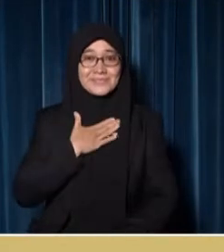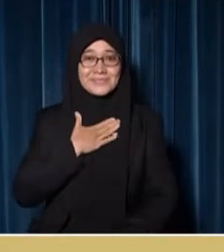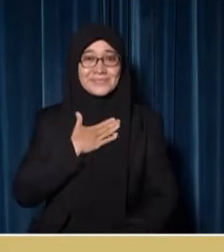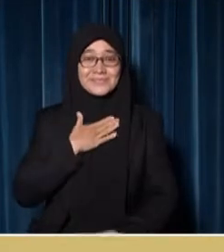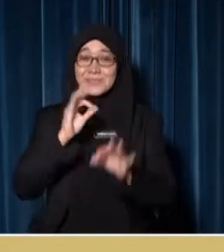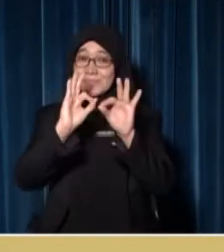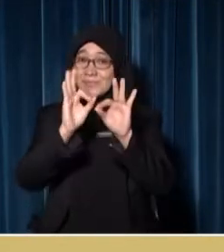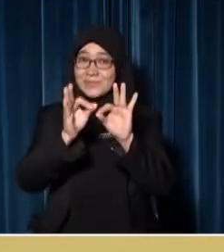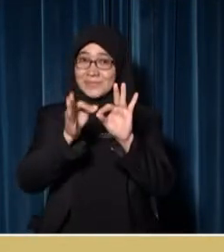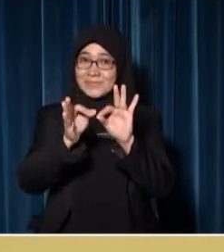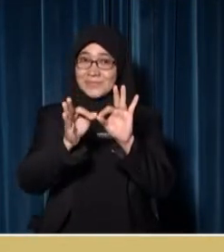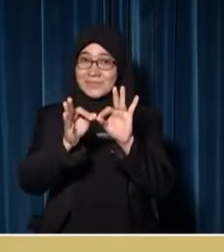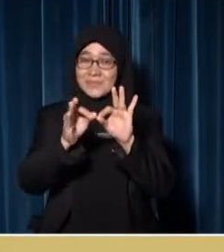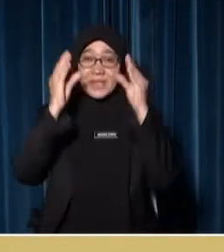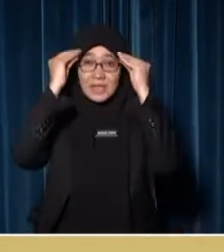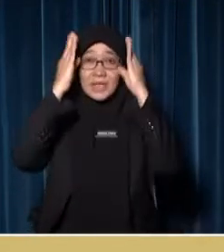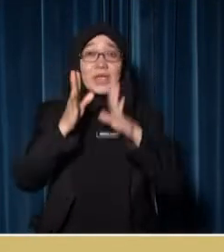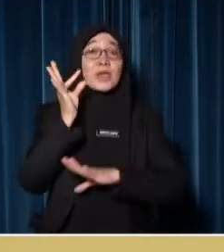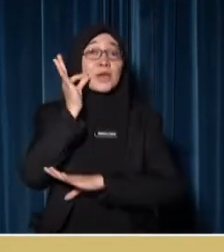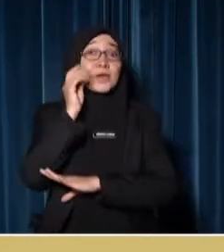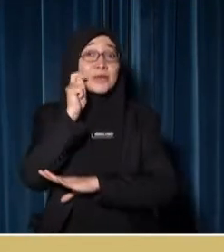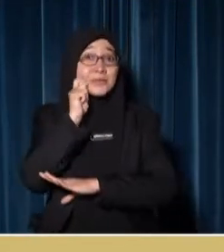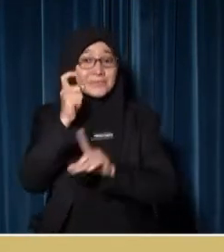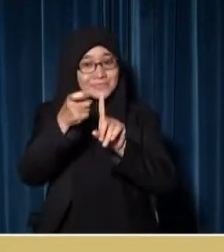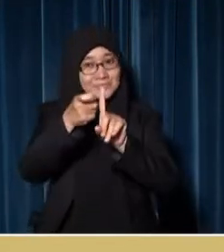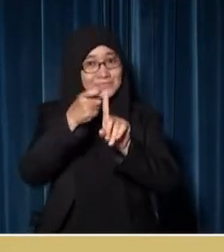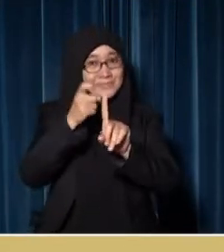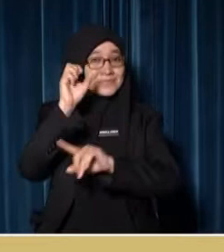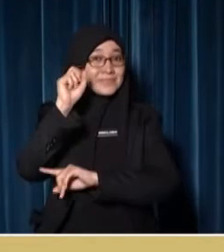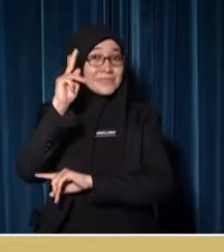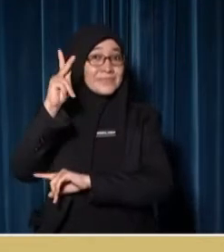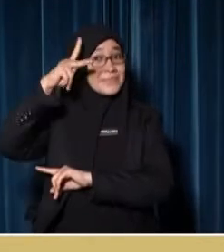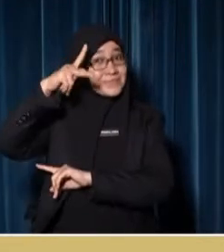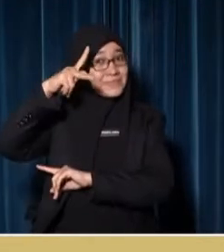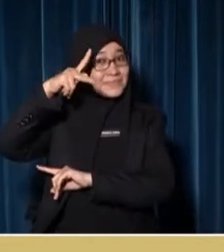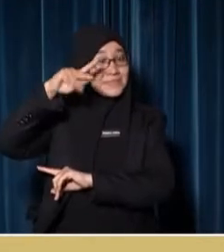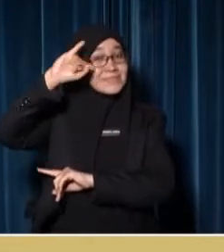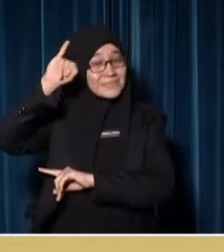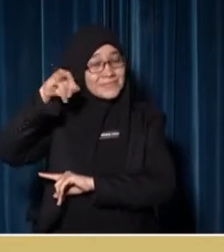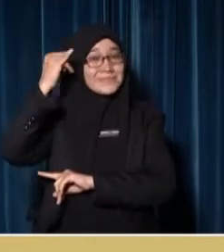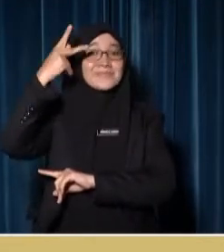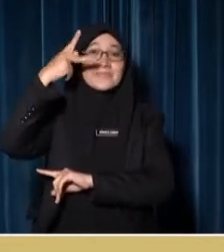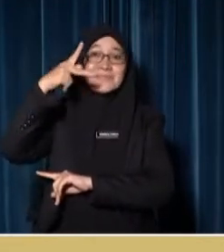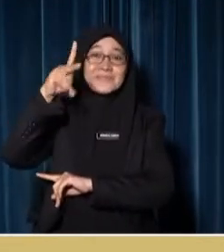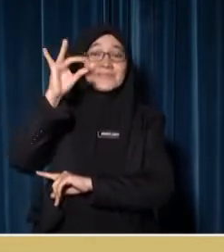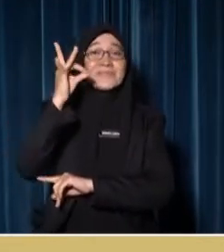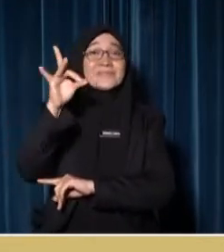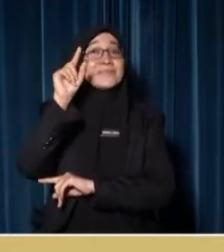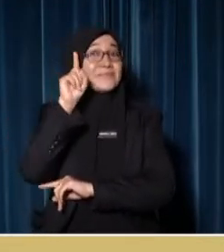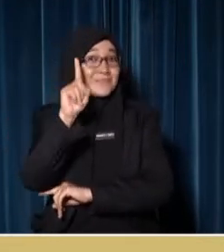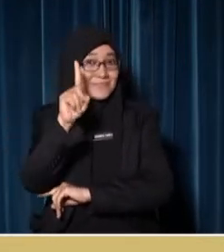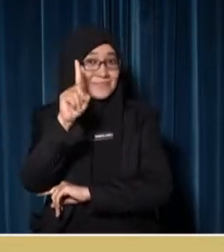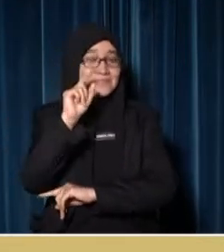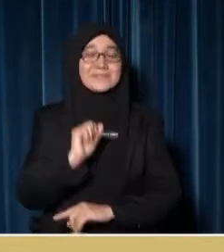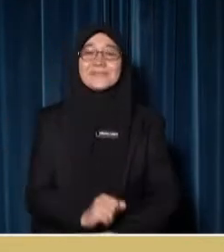Madam Fatimatul Zahra binti Othman from SK Putra Jaya, Presin 181.